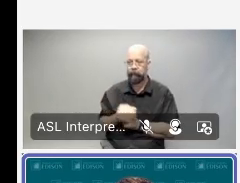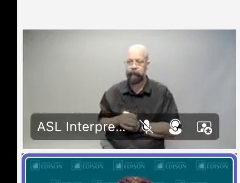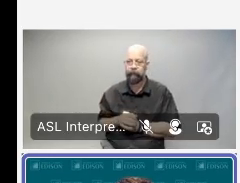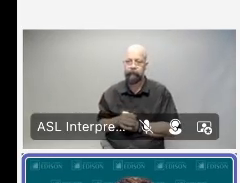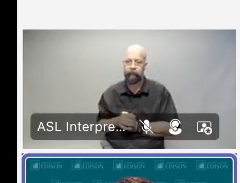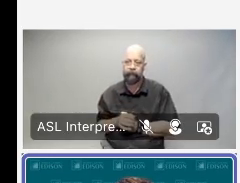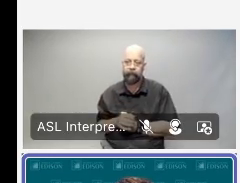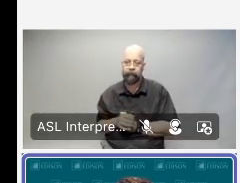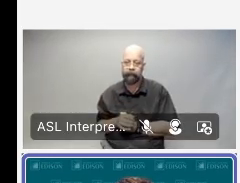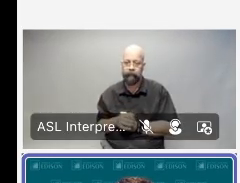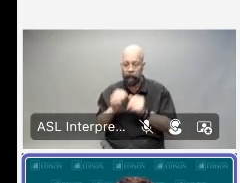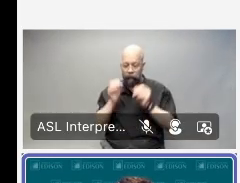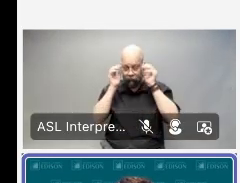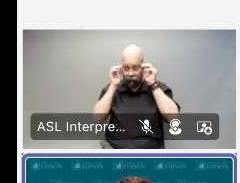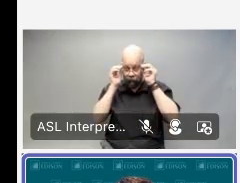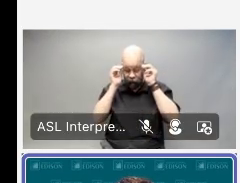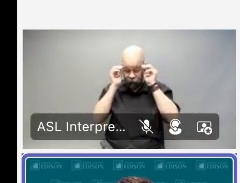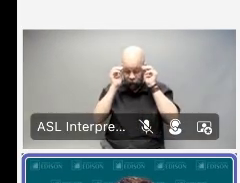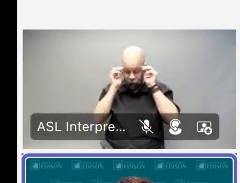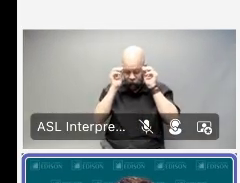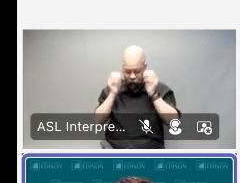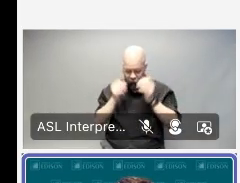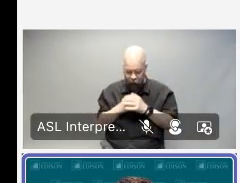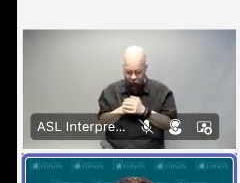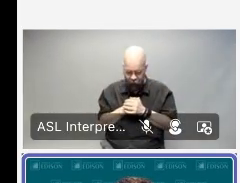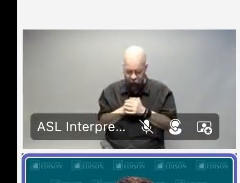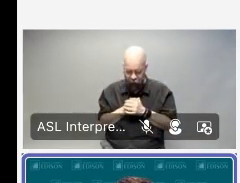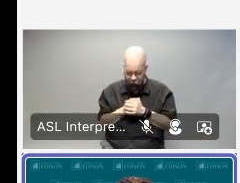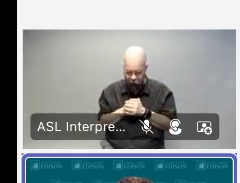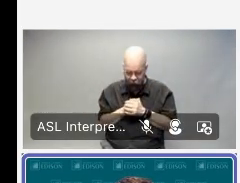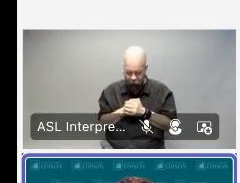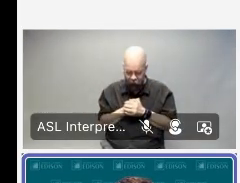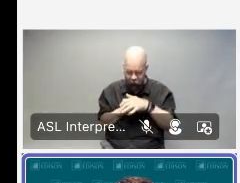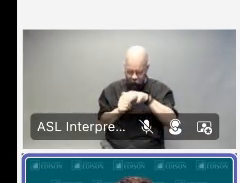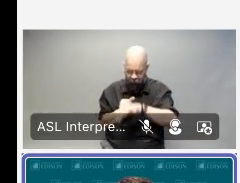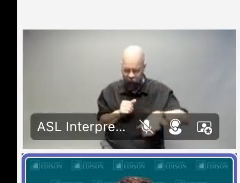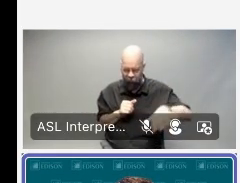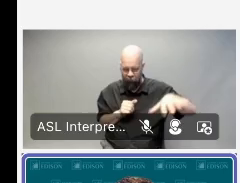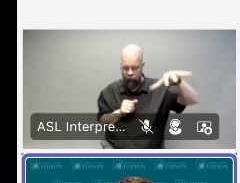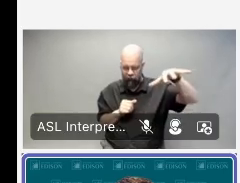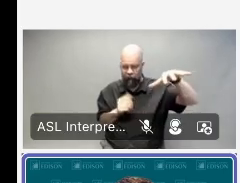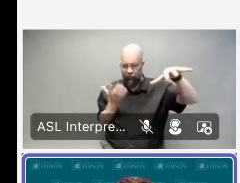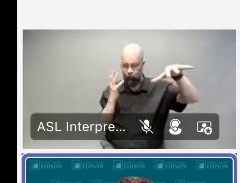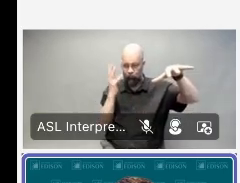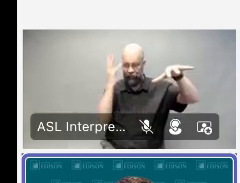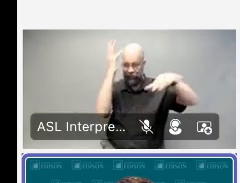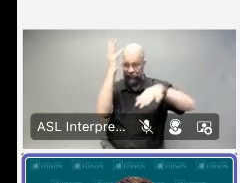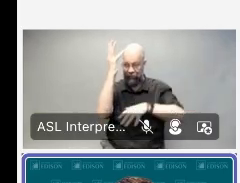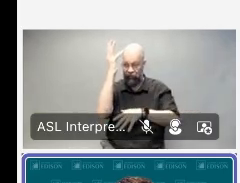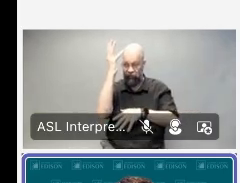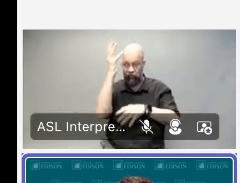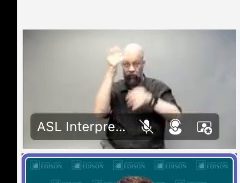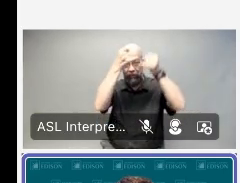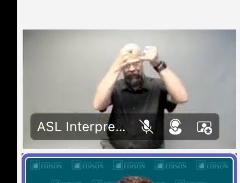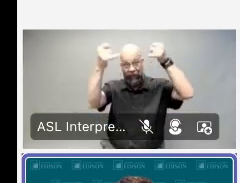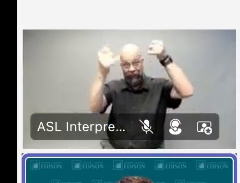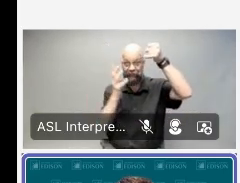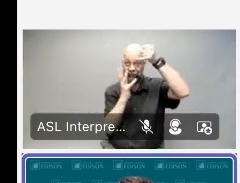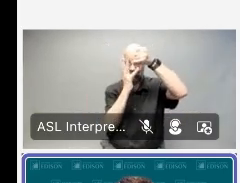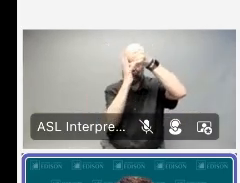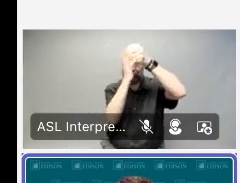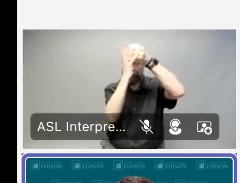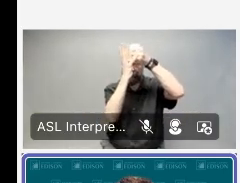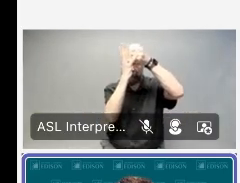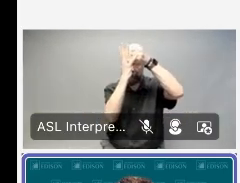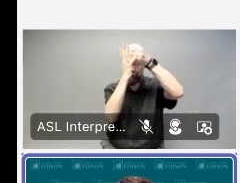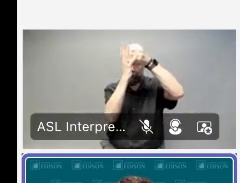down from the pole crosses over a large tree of an uphill neighbor. That tree is growing into the power line. Is there an SE procedure